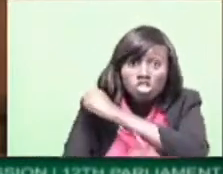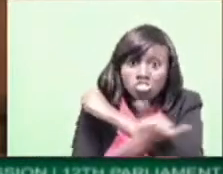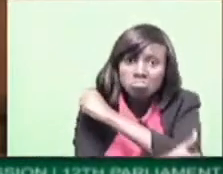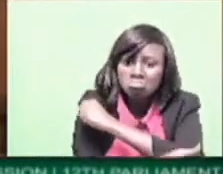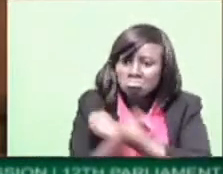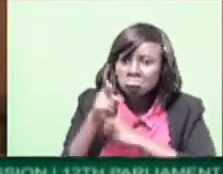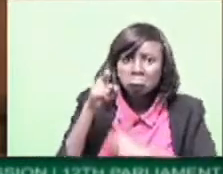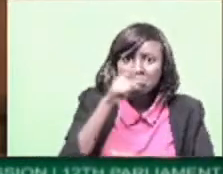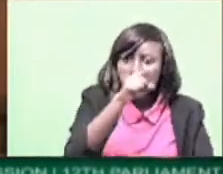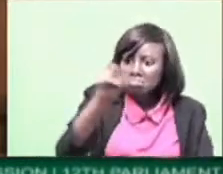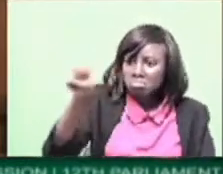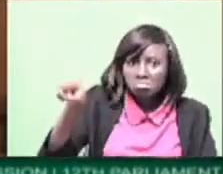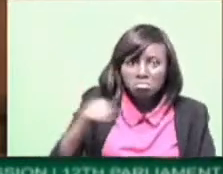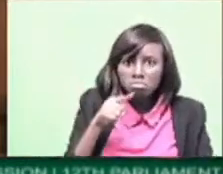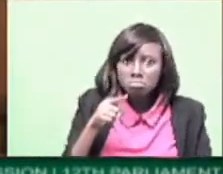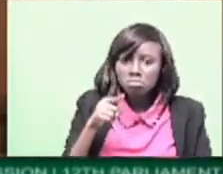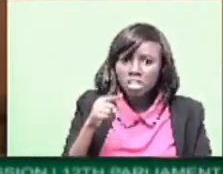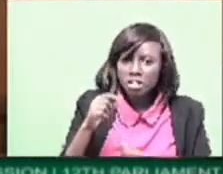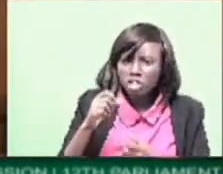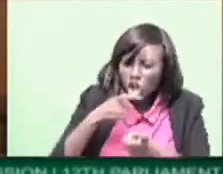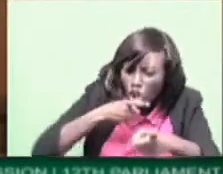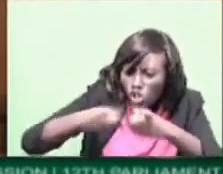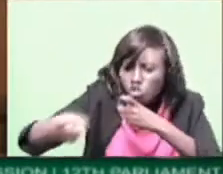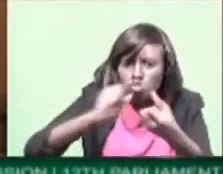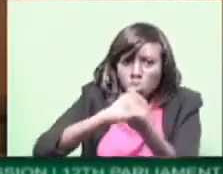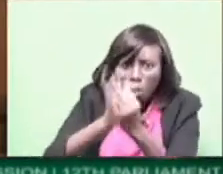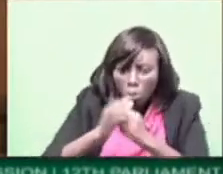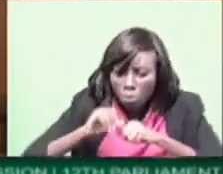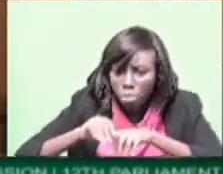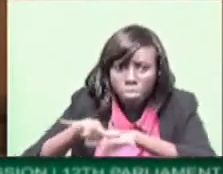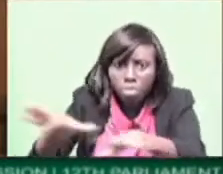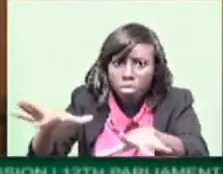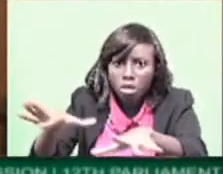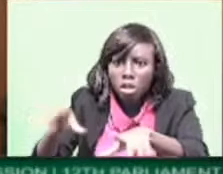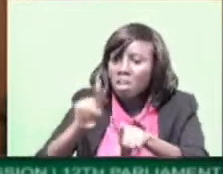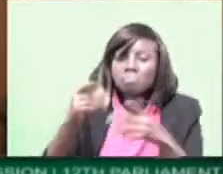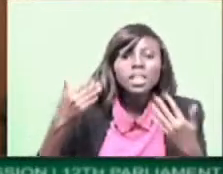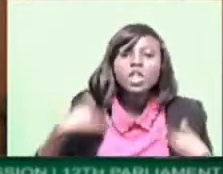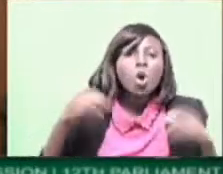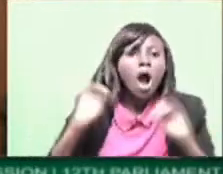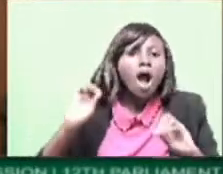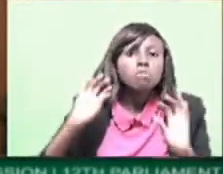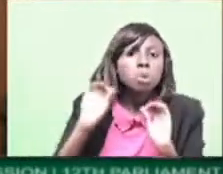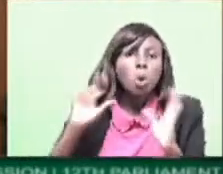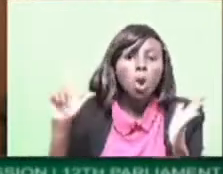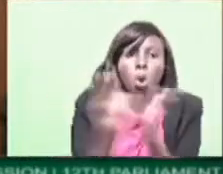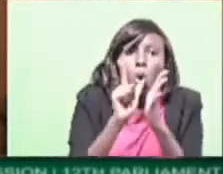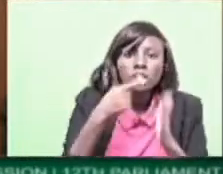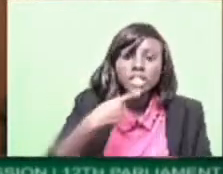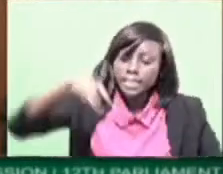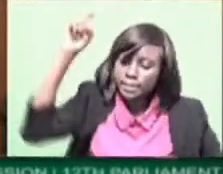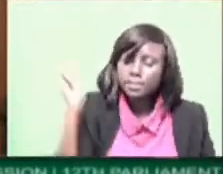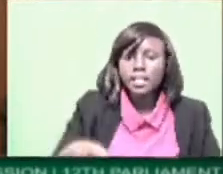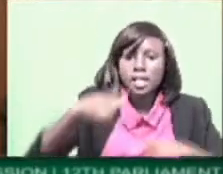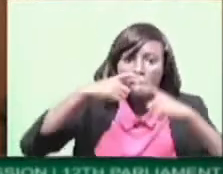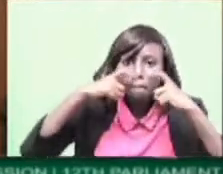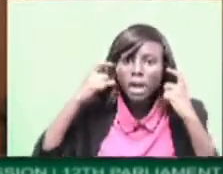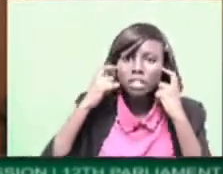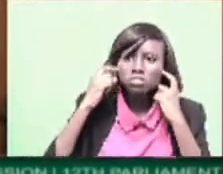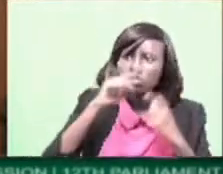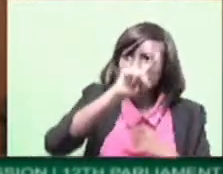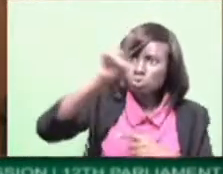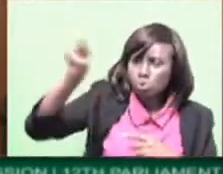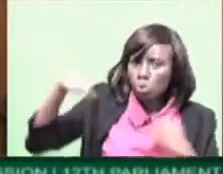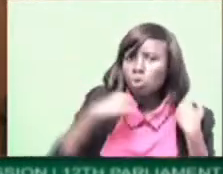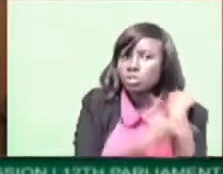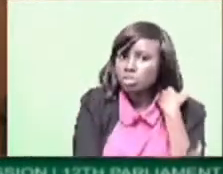gives punitive consequences like we're in Marx. So those jurisdictions, those countries, they would have